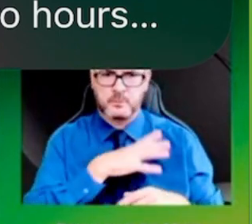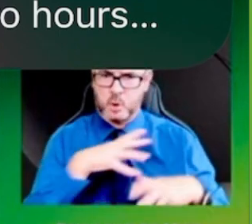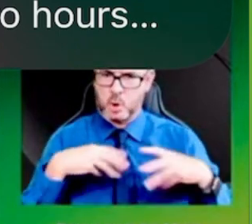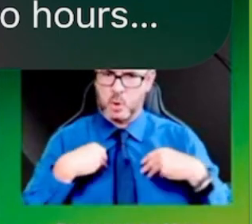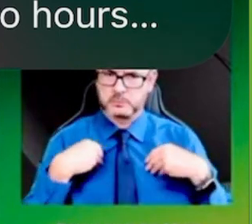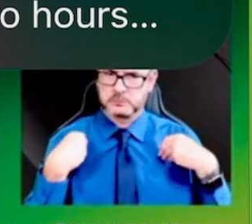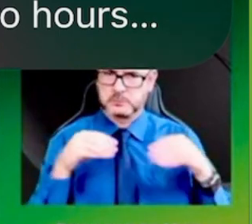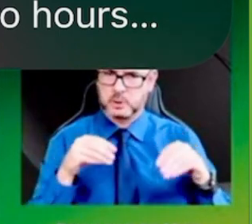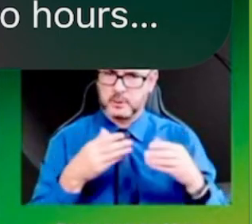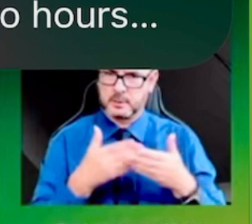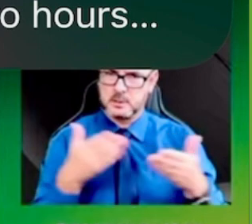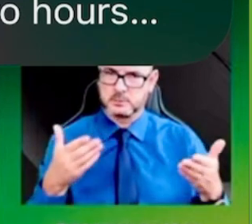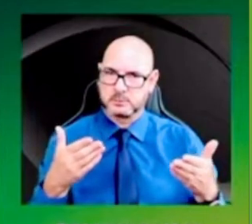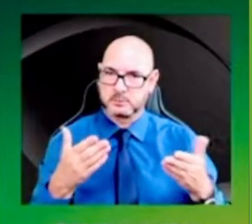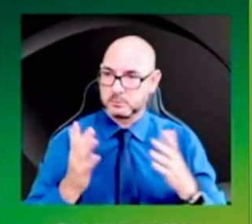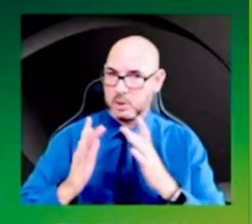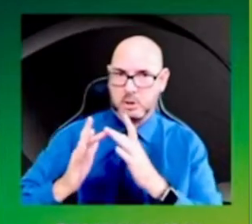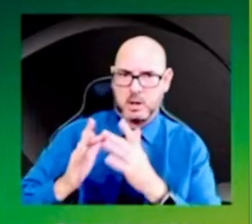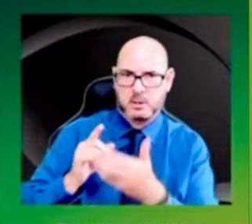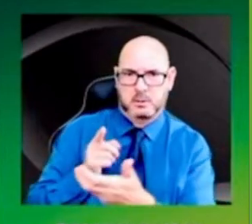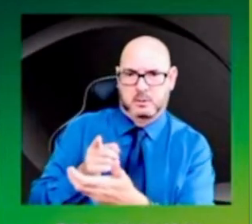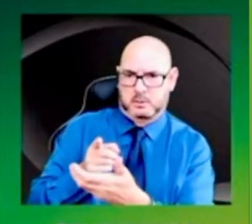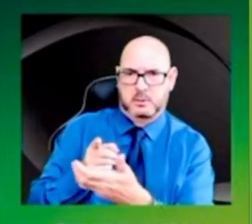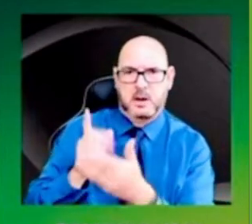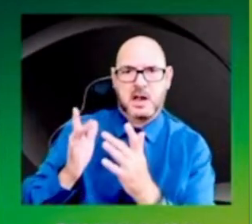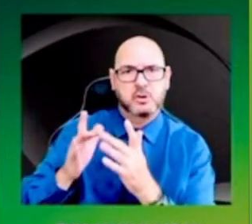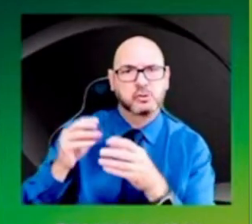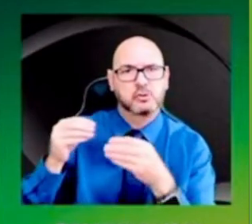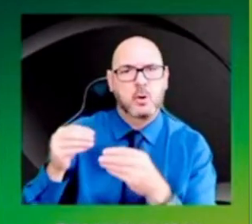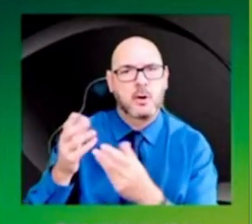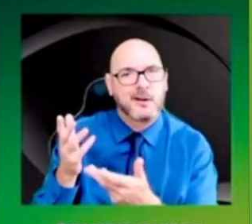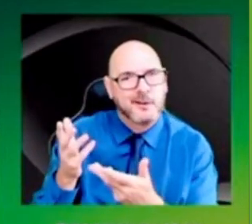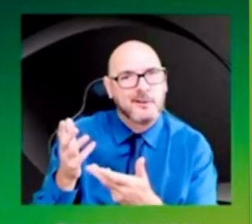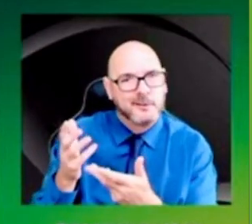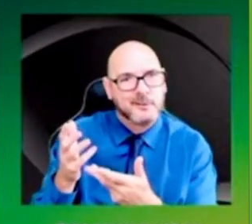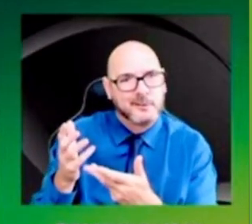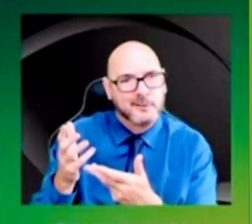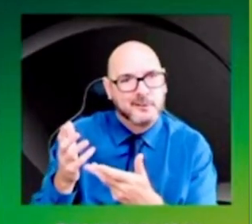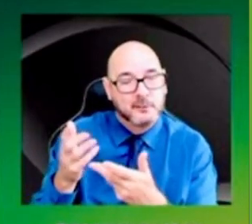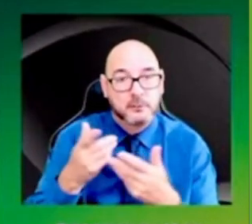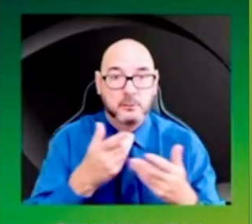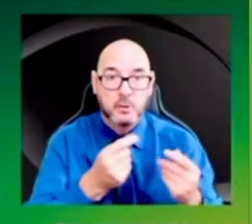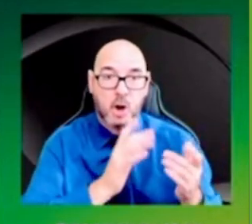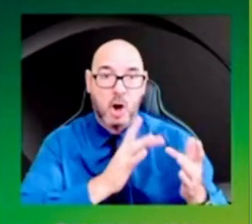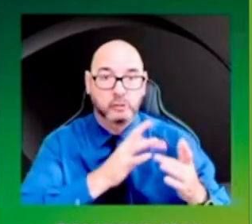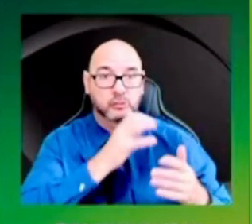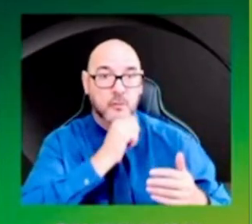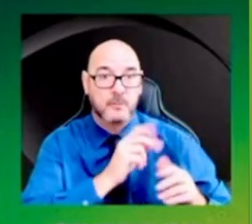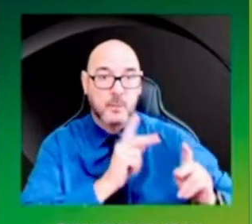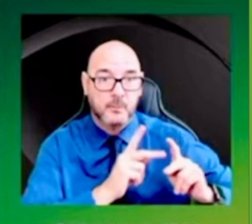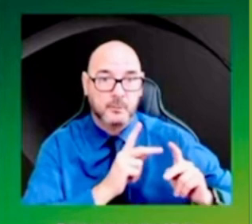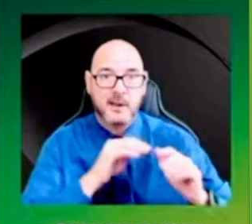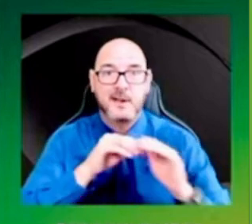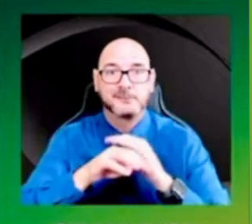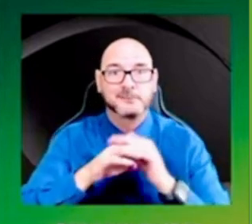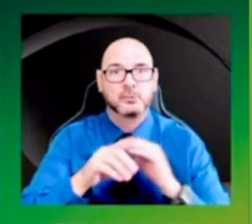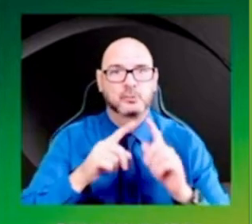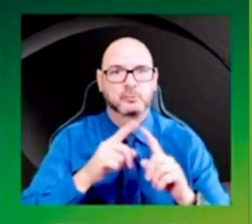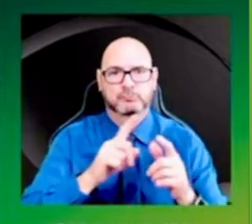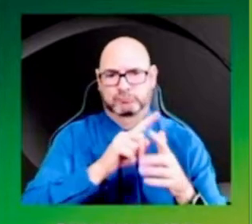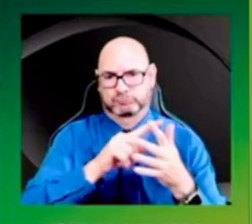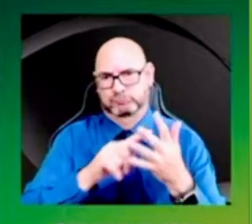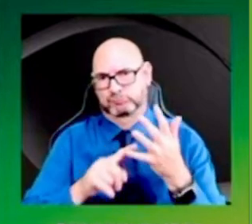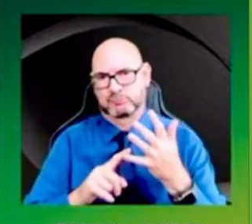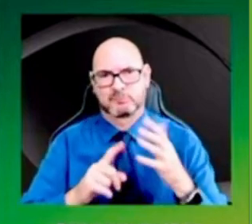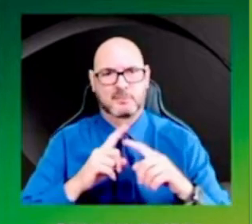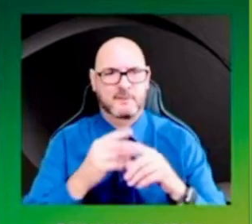take classes online, elderly people can have access to telehealth, and all that that will